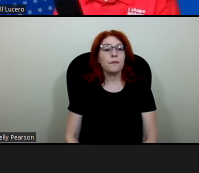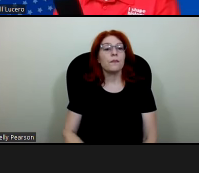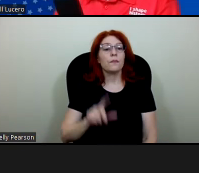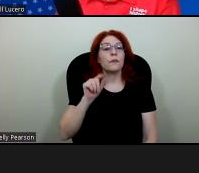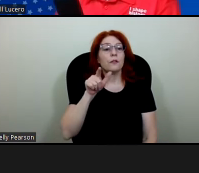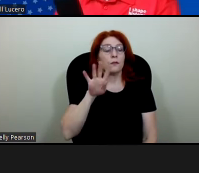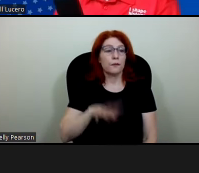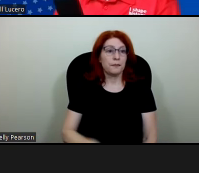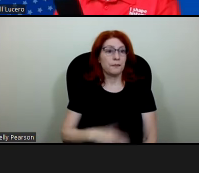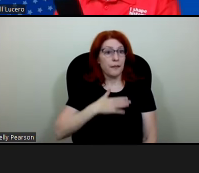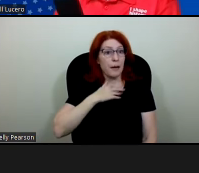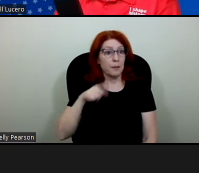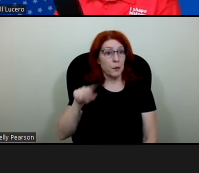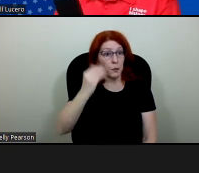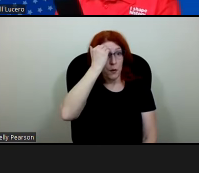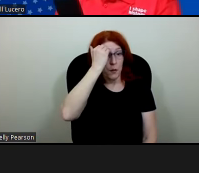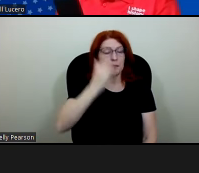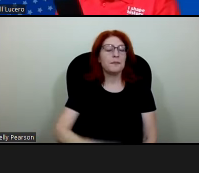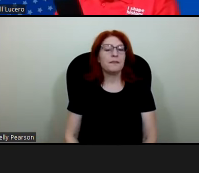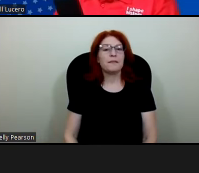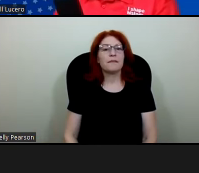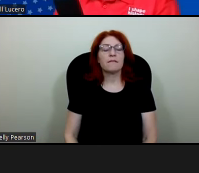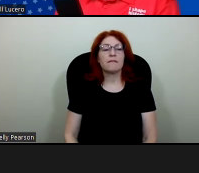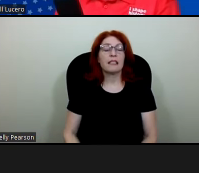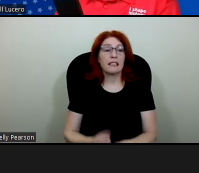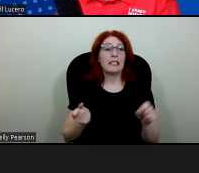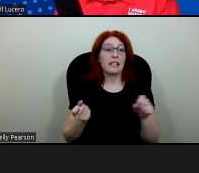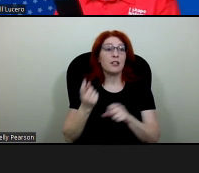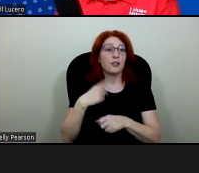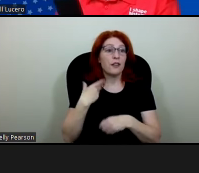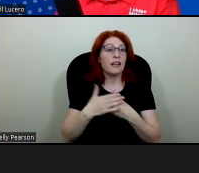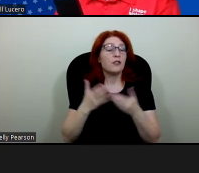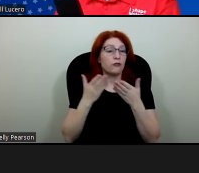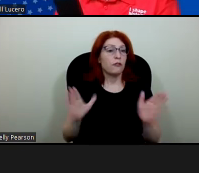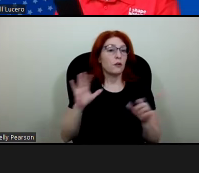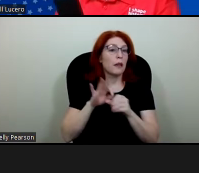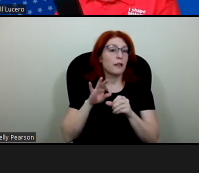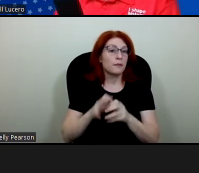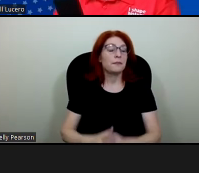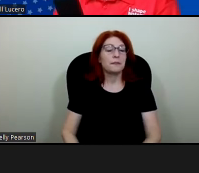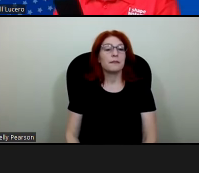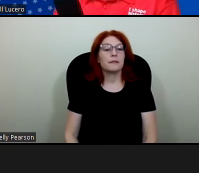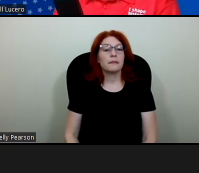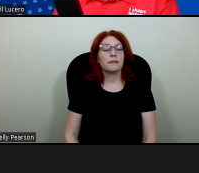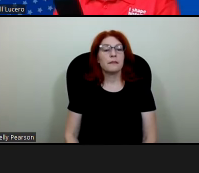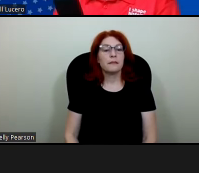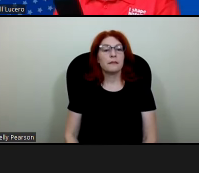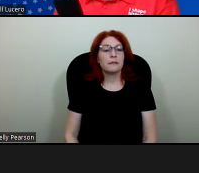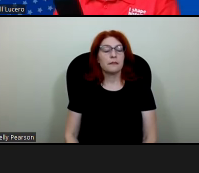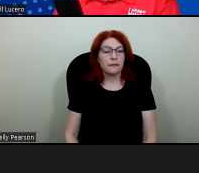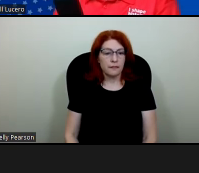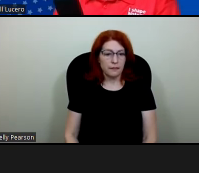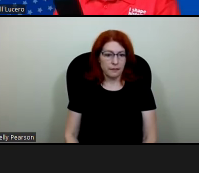2024. I'm glad you guys know that, right? That's next year is our next general election. Okay.